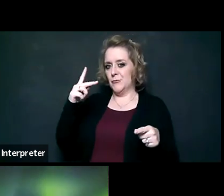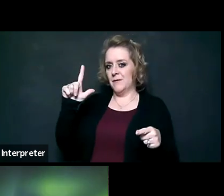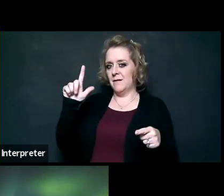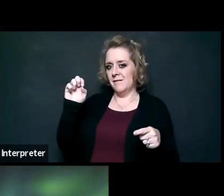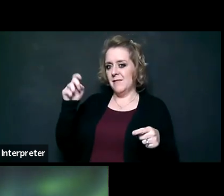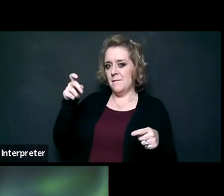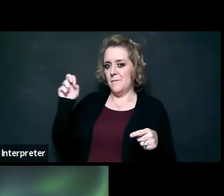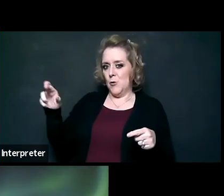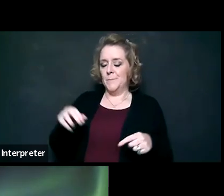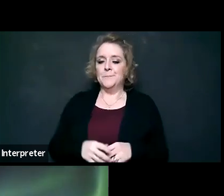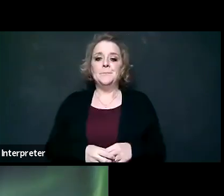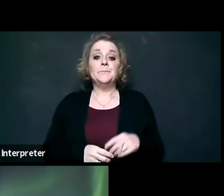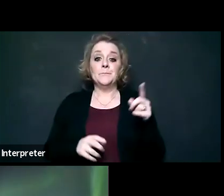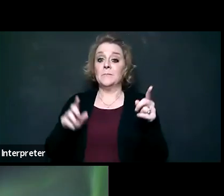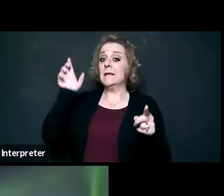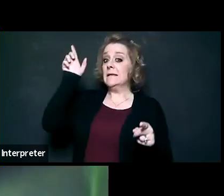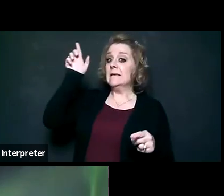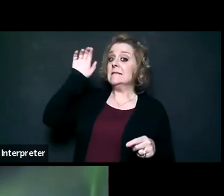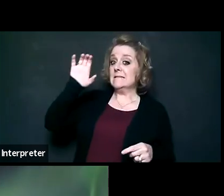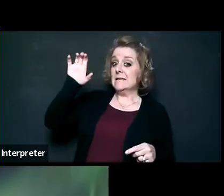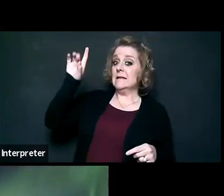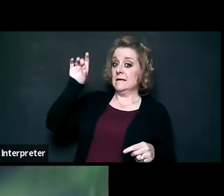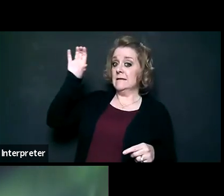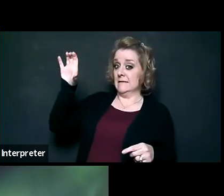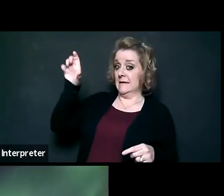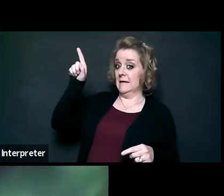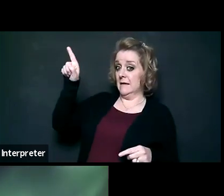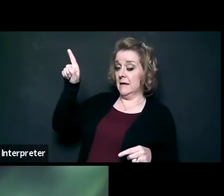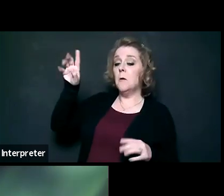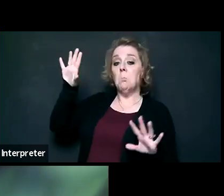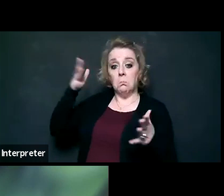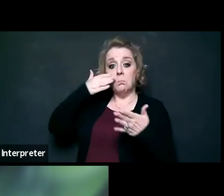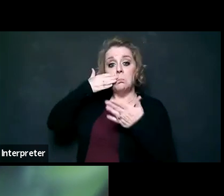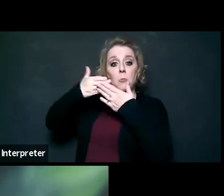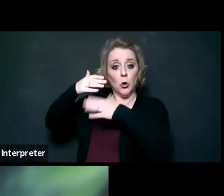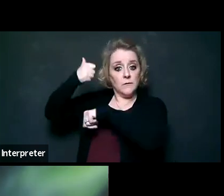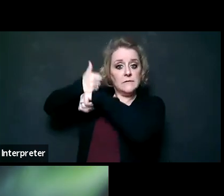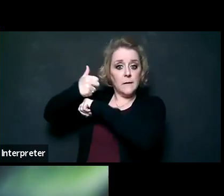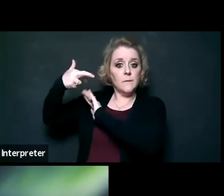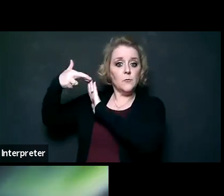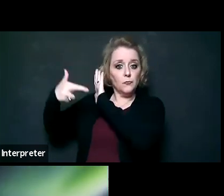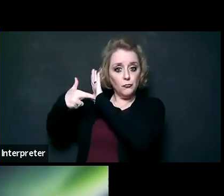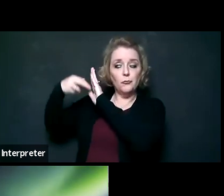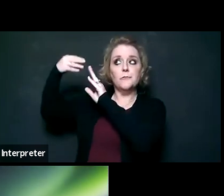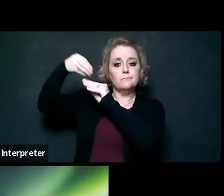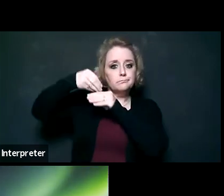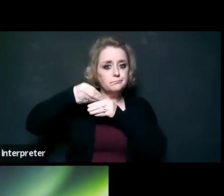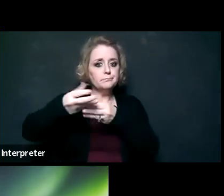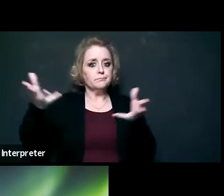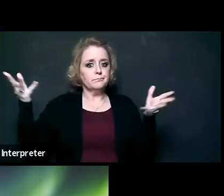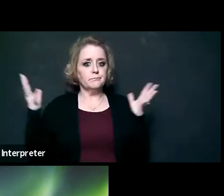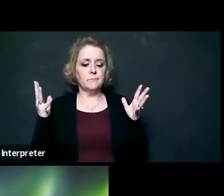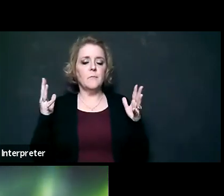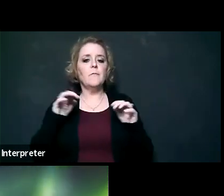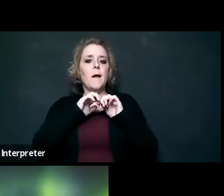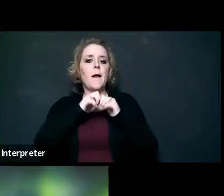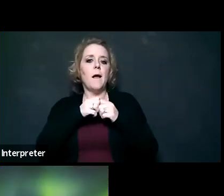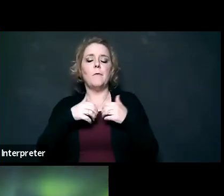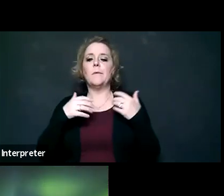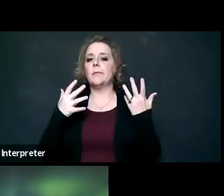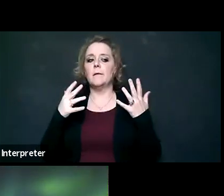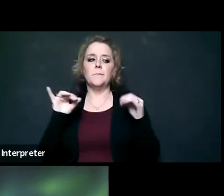The CDC's done a nice job in putting guidance out along youth